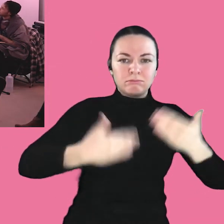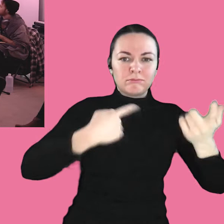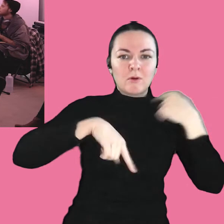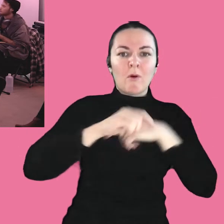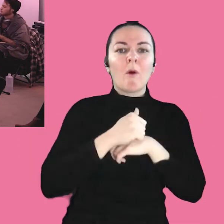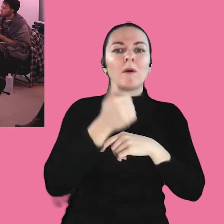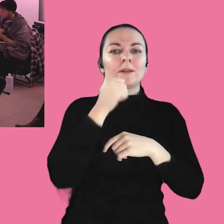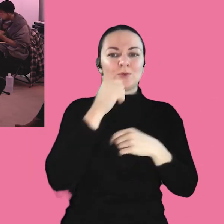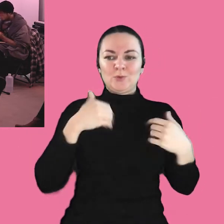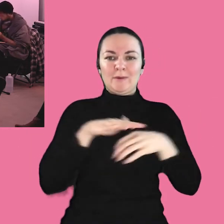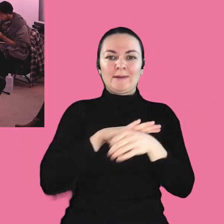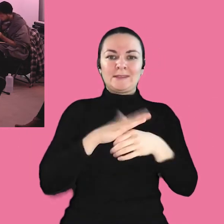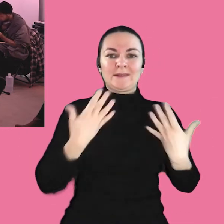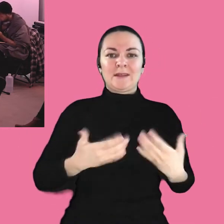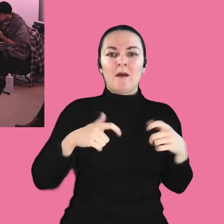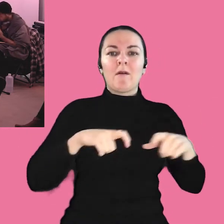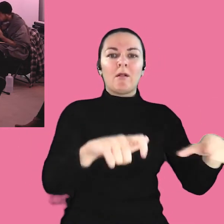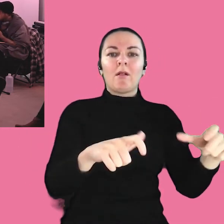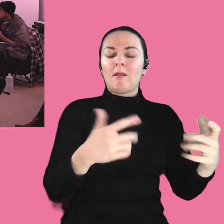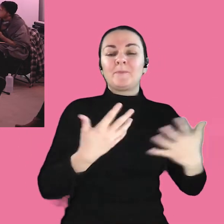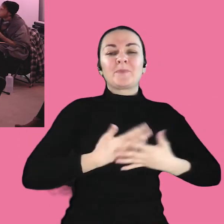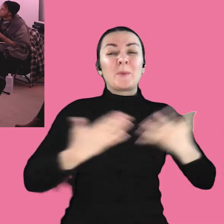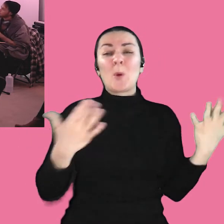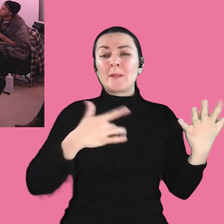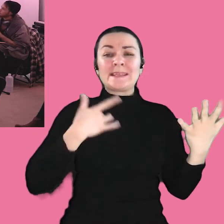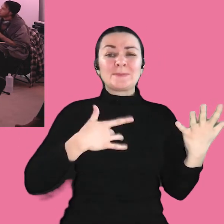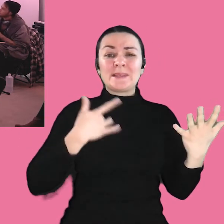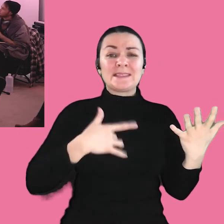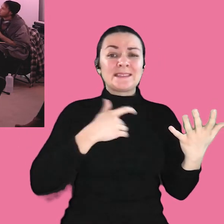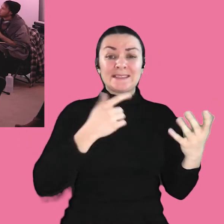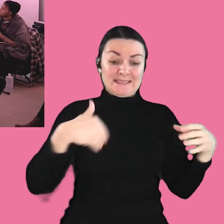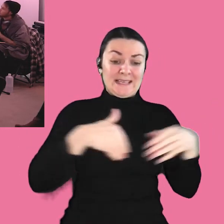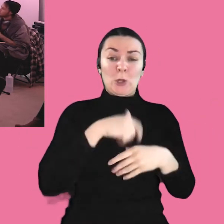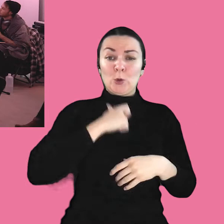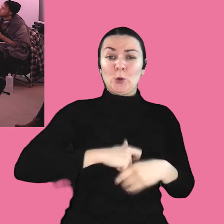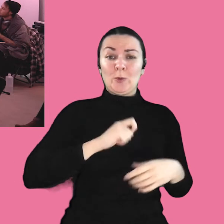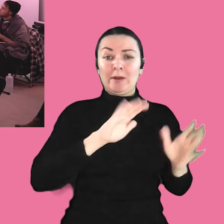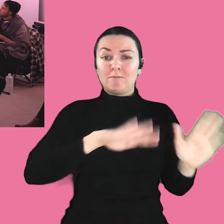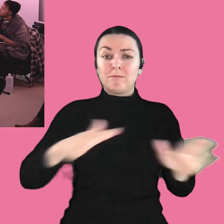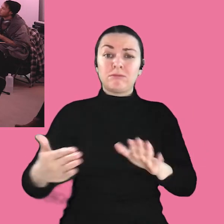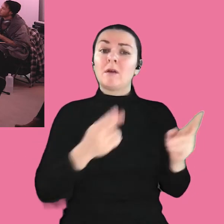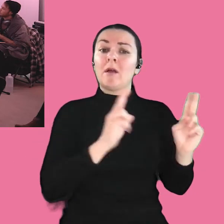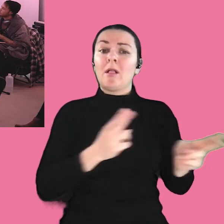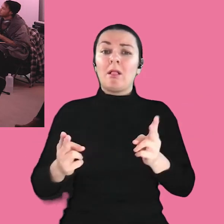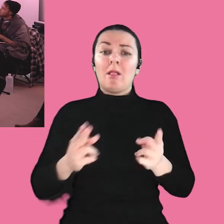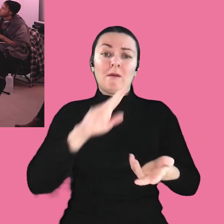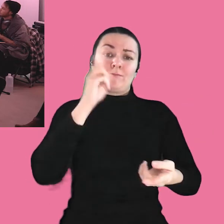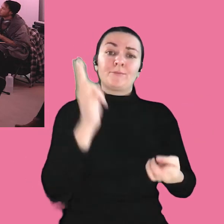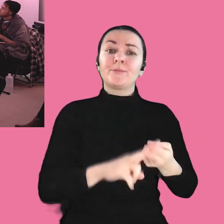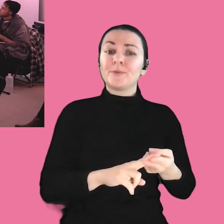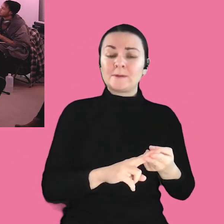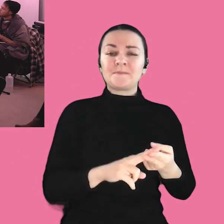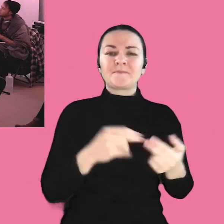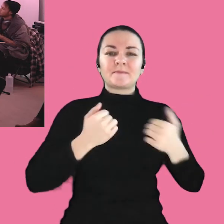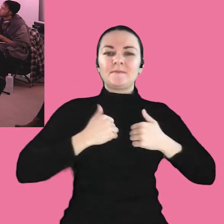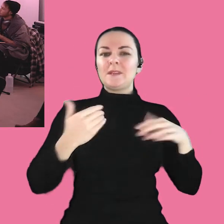witches, leaders in the folklore imagination, people at the Battle of Cable Street, that kind of thing. All of these people have been removed